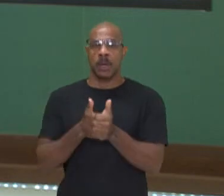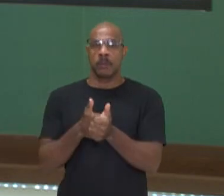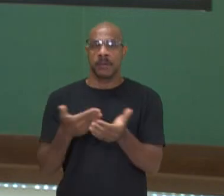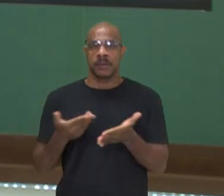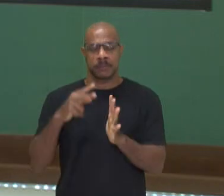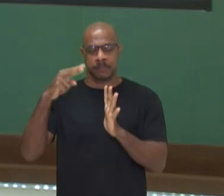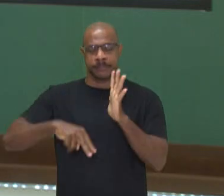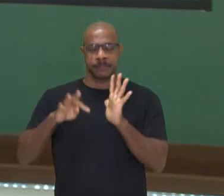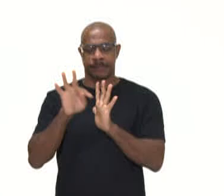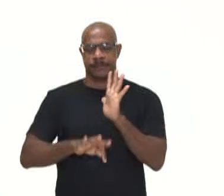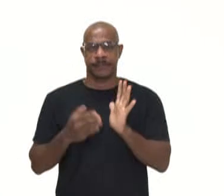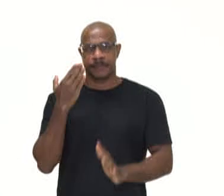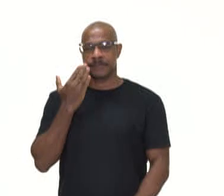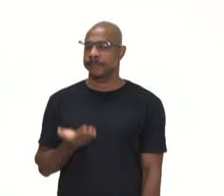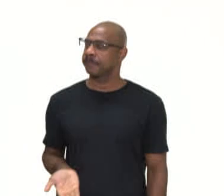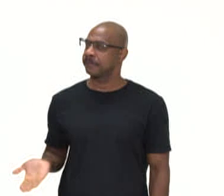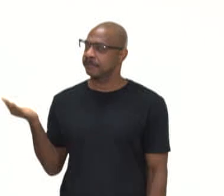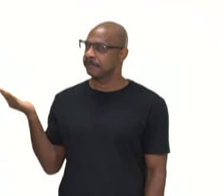warm-up.